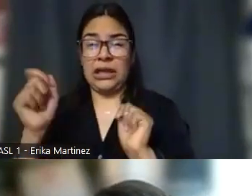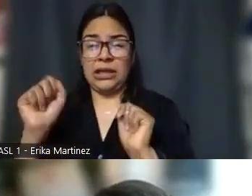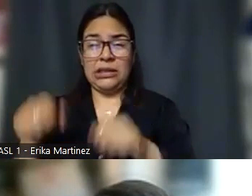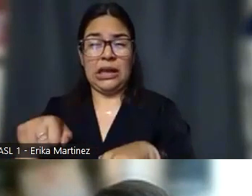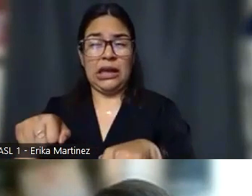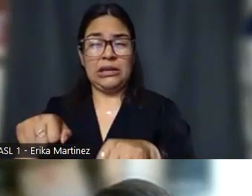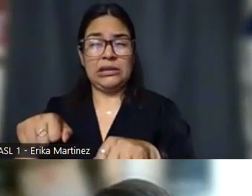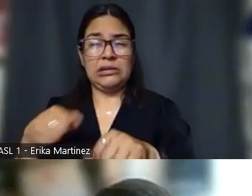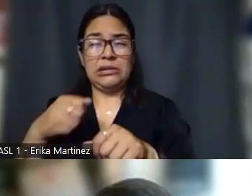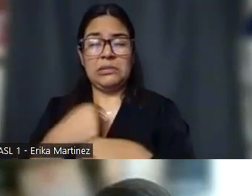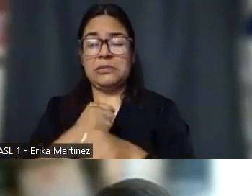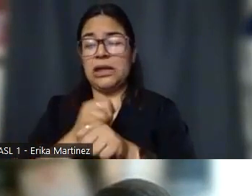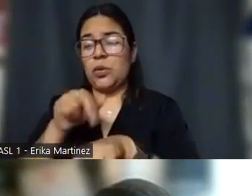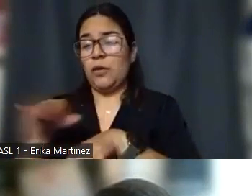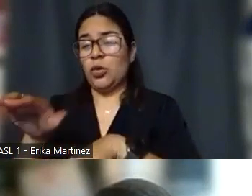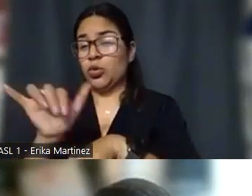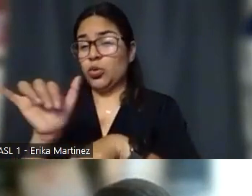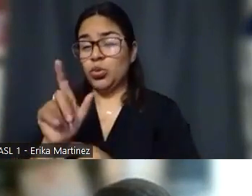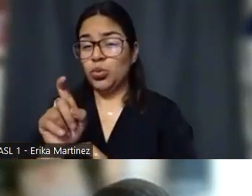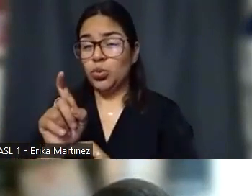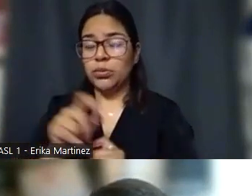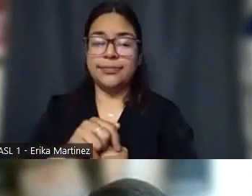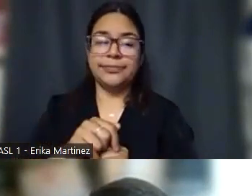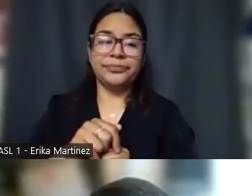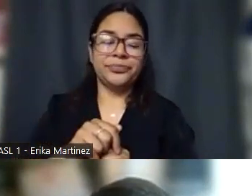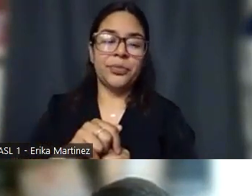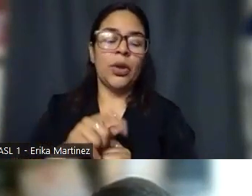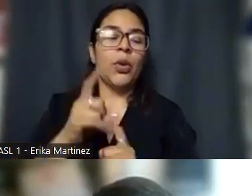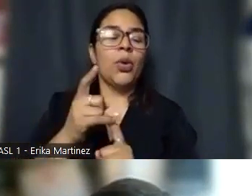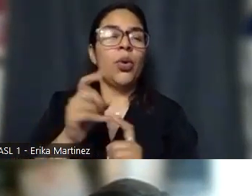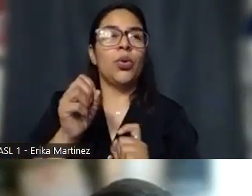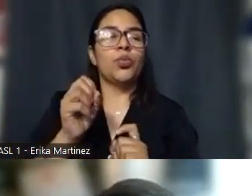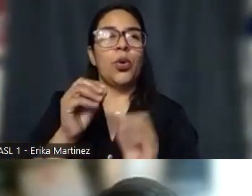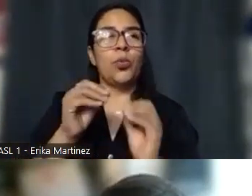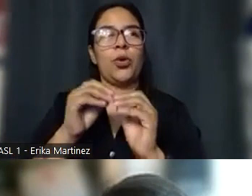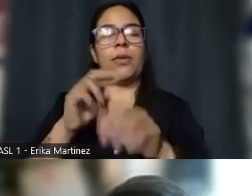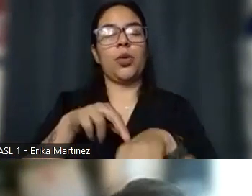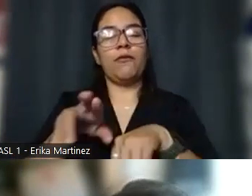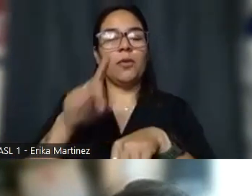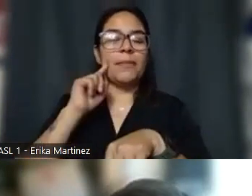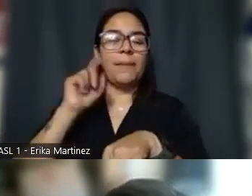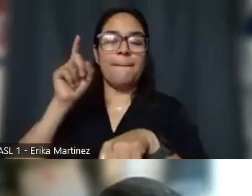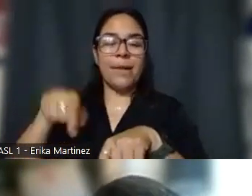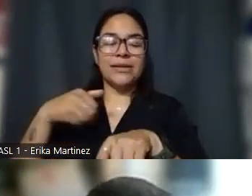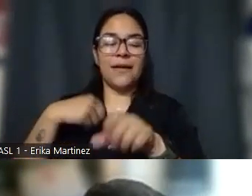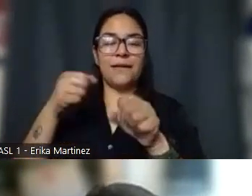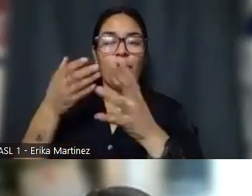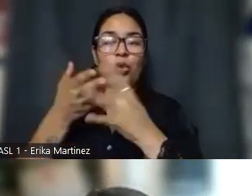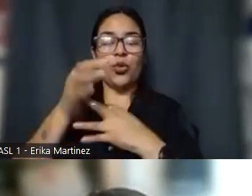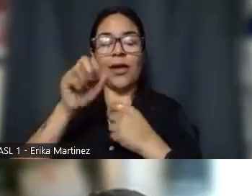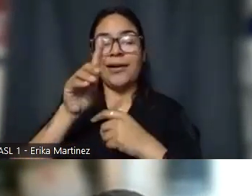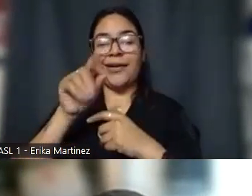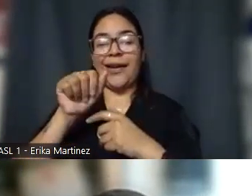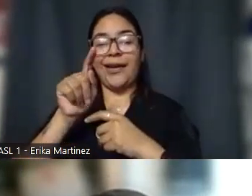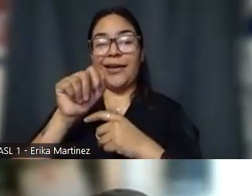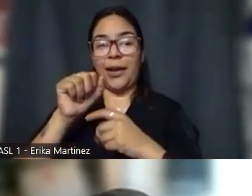not? So the way that the referral process works is they have to submit the referral through the database, and only the facilities